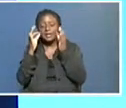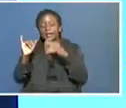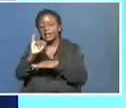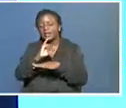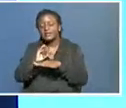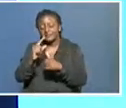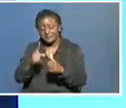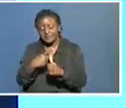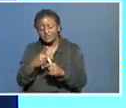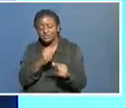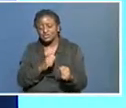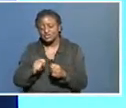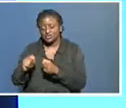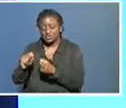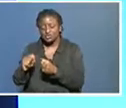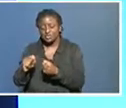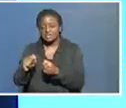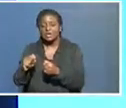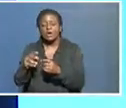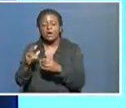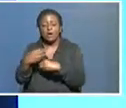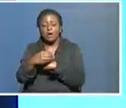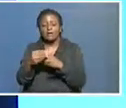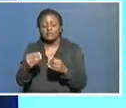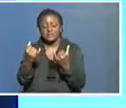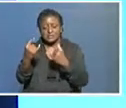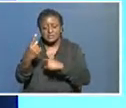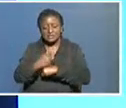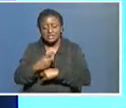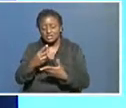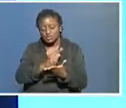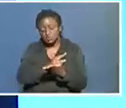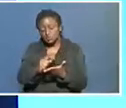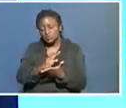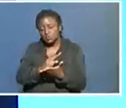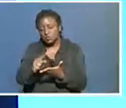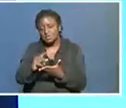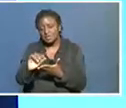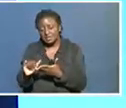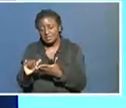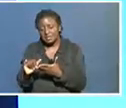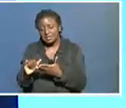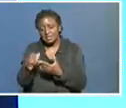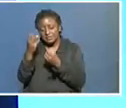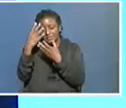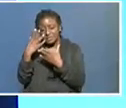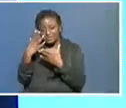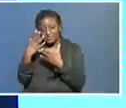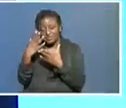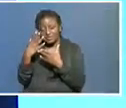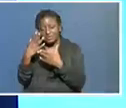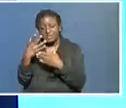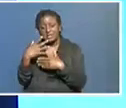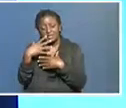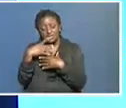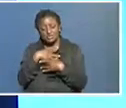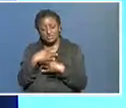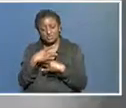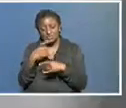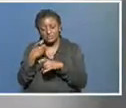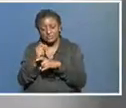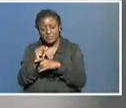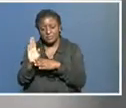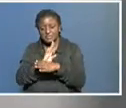Clint Watson telling reporters at today's weekly briefing that interest from entrepreneurs is high.